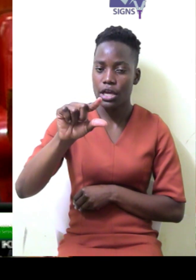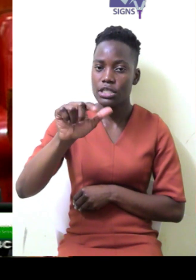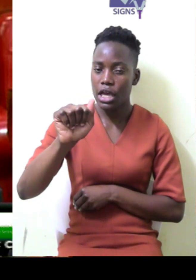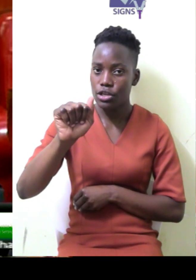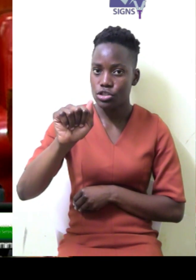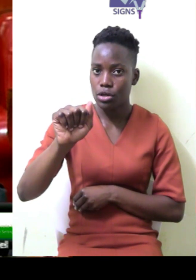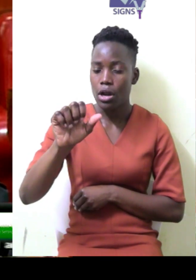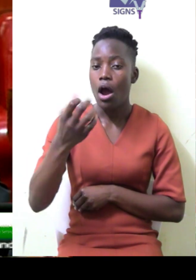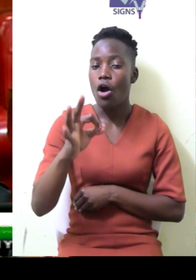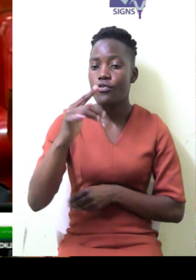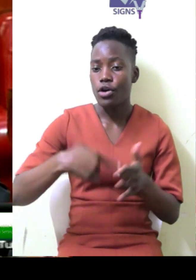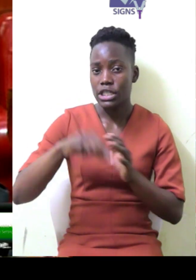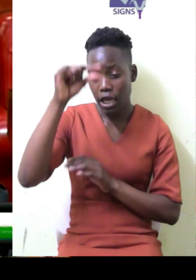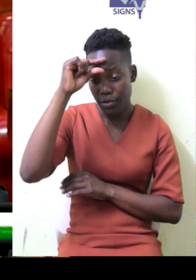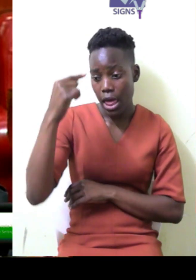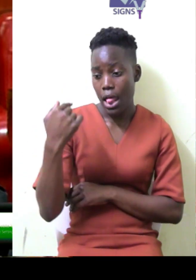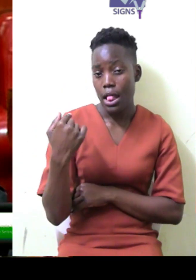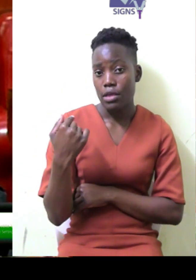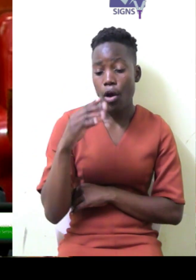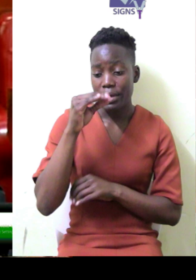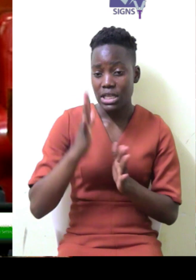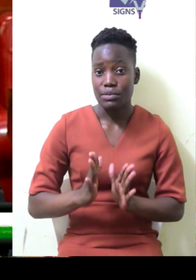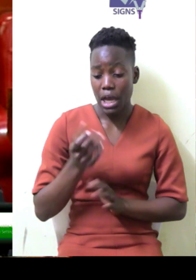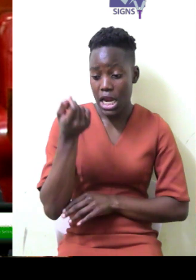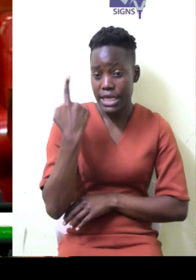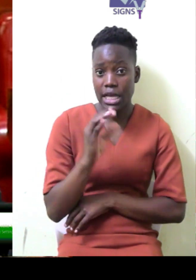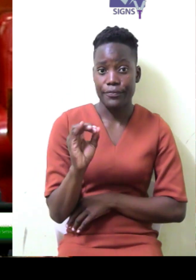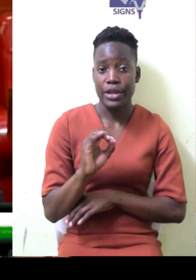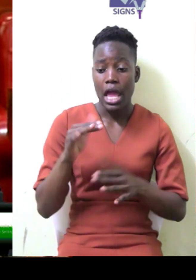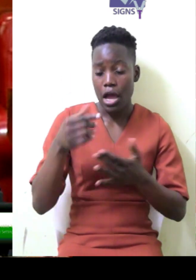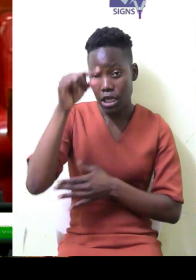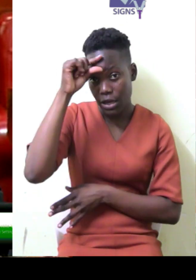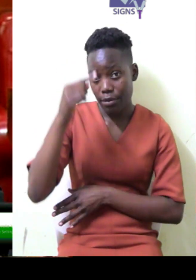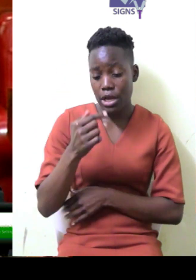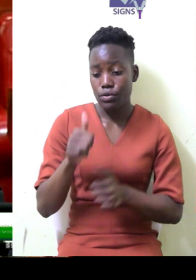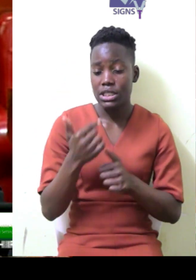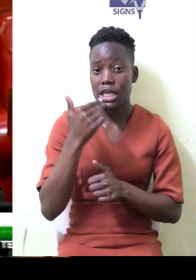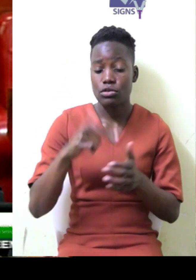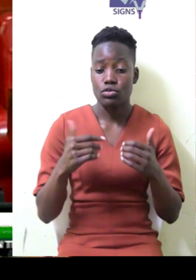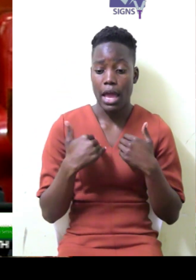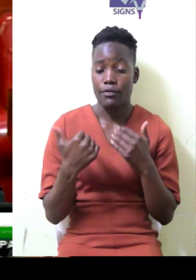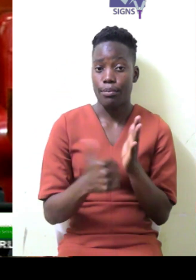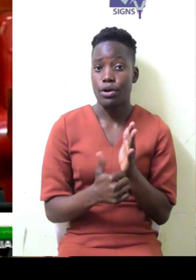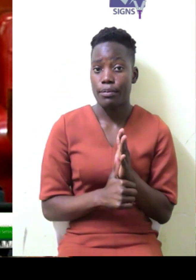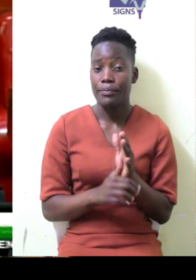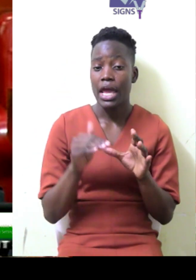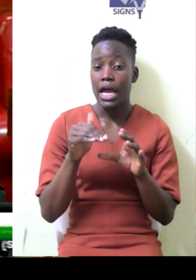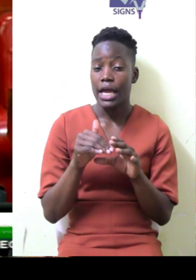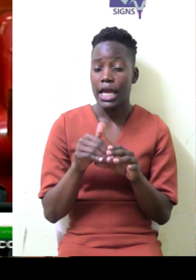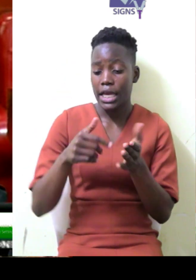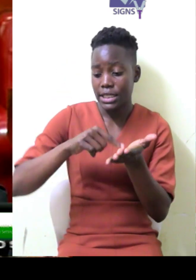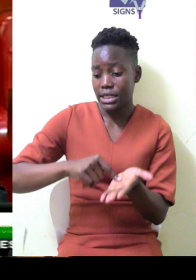not understand how a government that says that already there's a problem insists